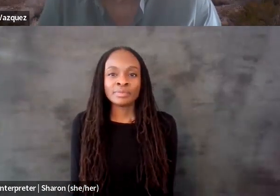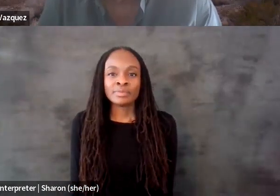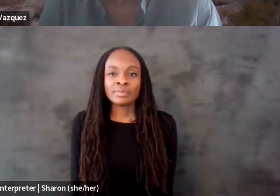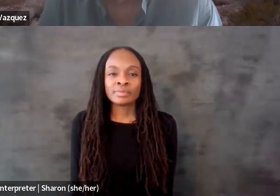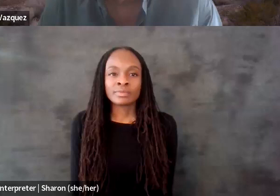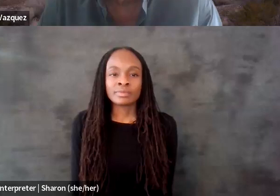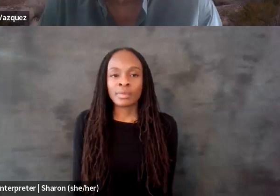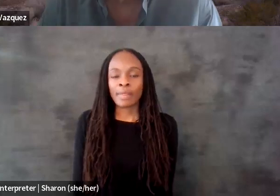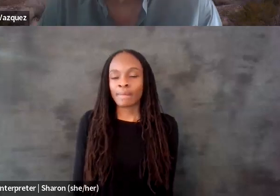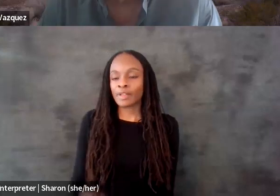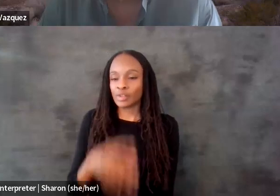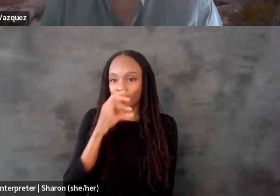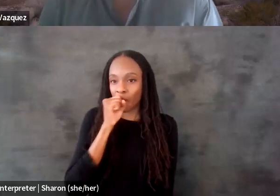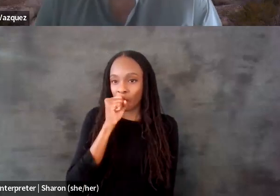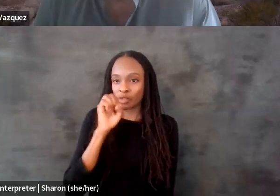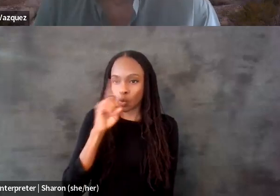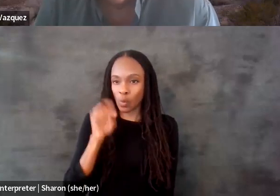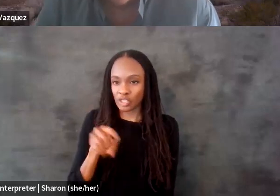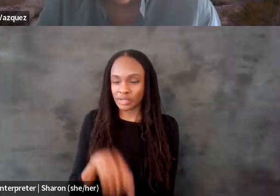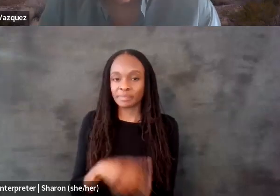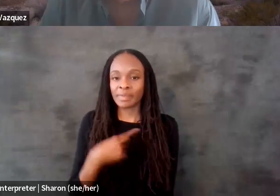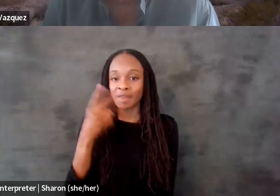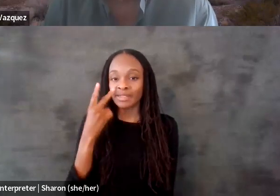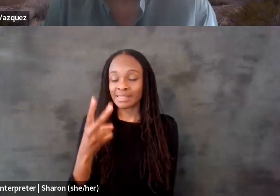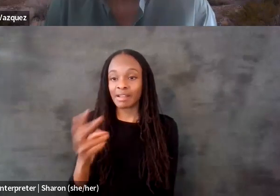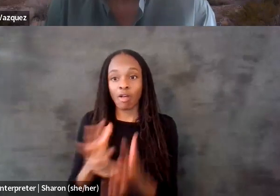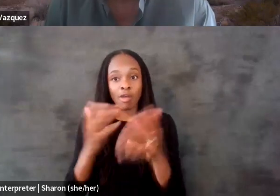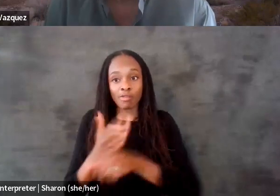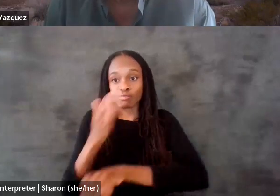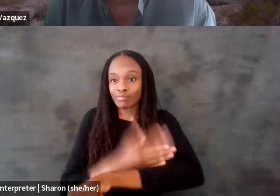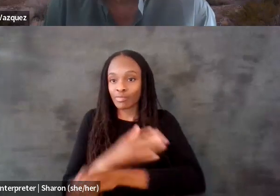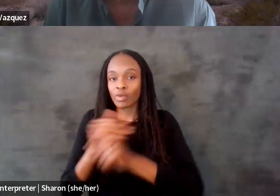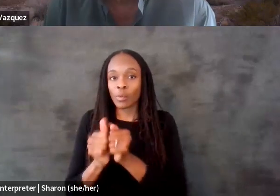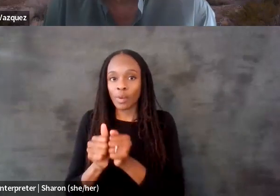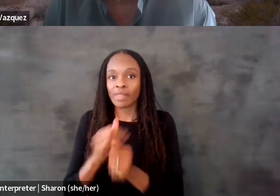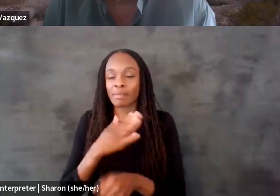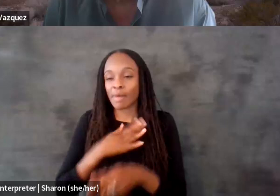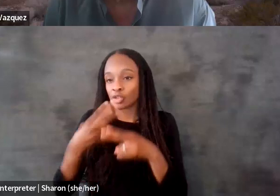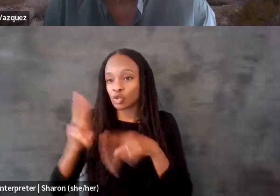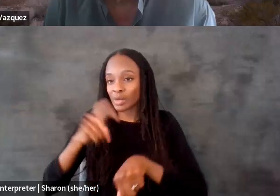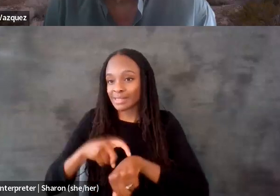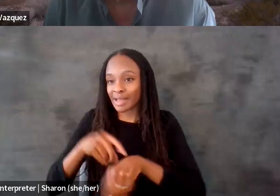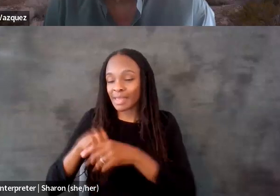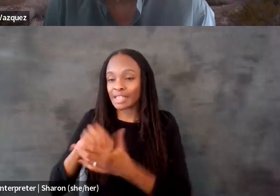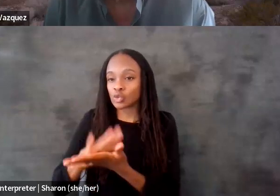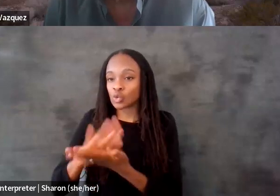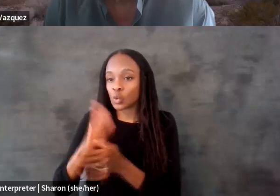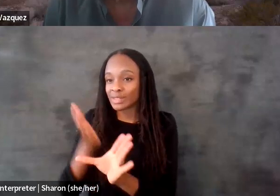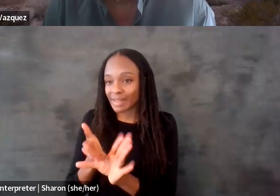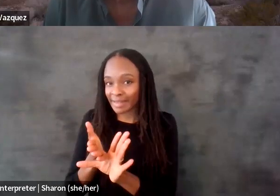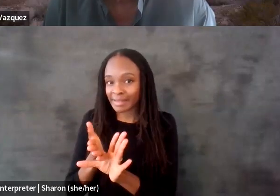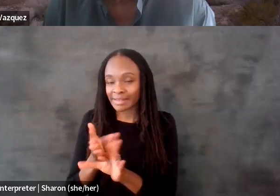an anonymous question. I've seen quite a bit of progress in my relatively brief time in school psych.